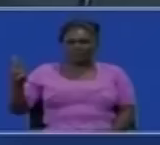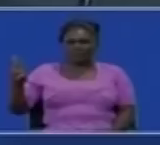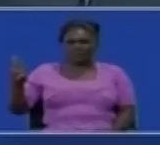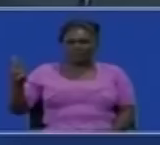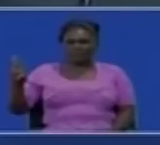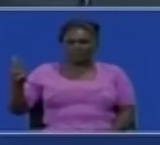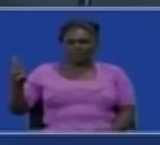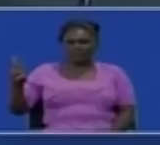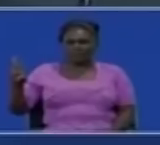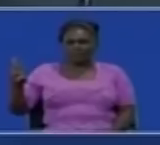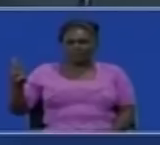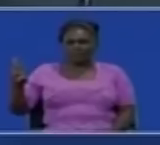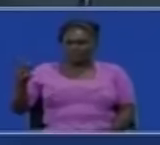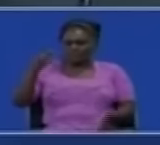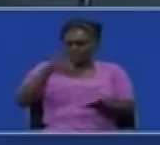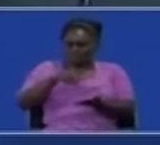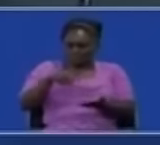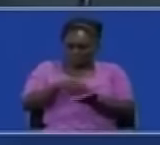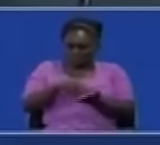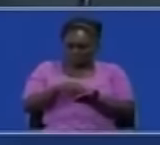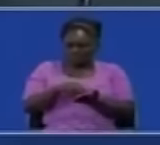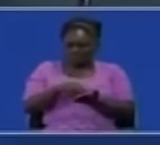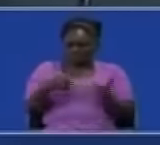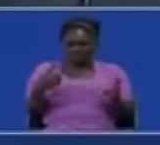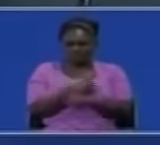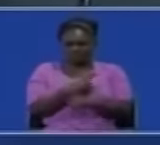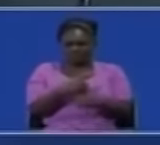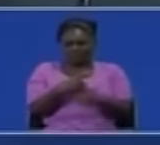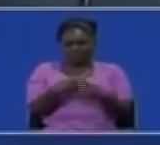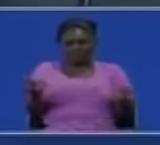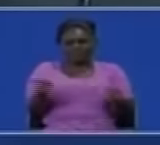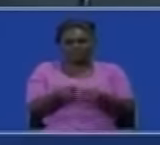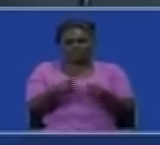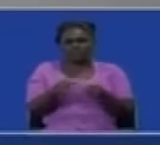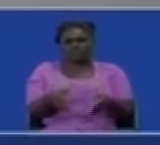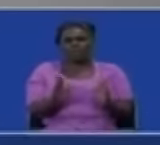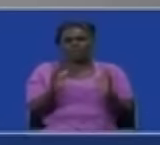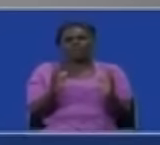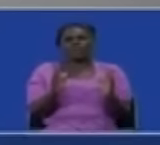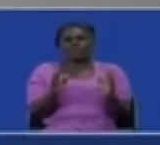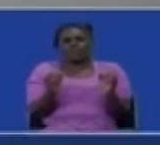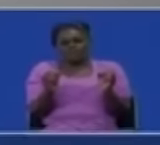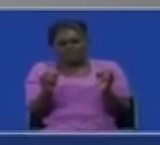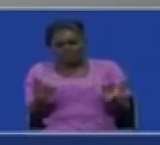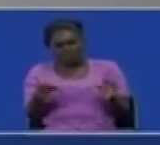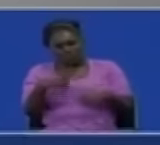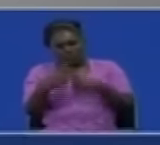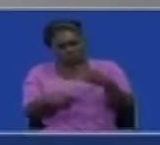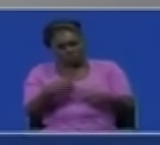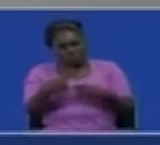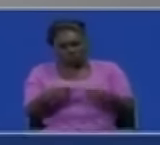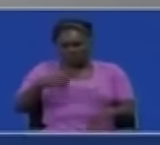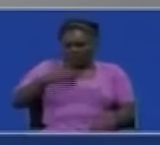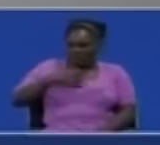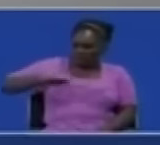that is, well, the circumstances were different, but the delay was the same, right? Meaning that if we continue to have these